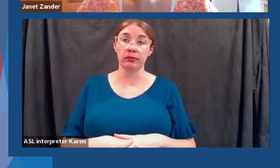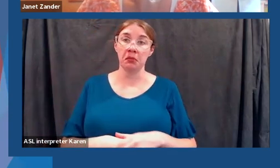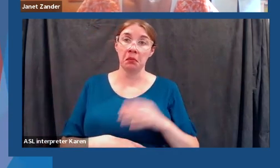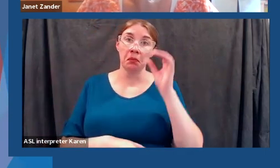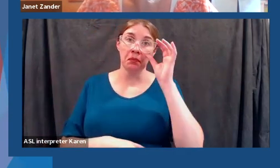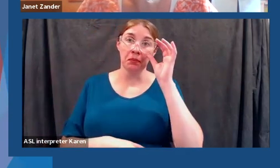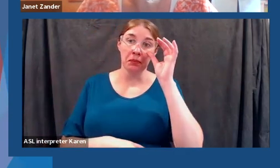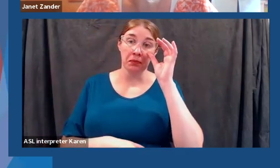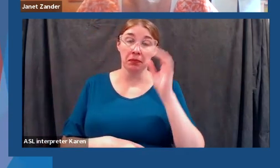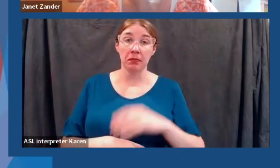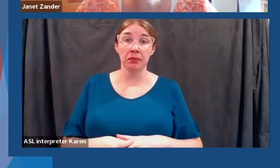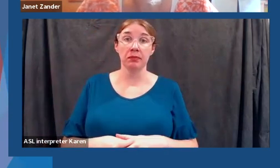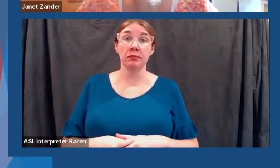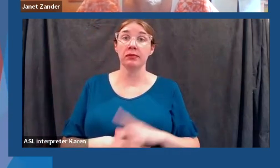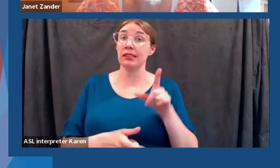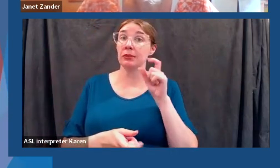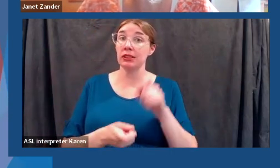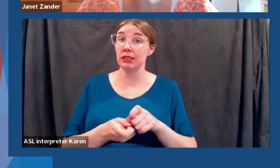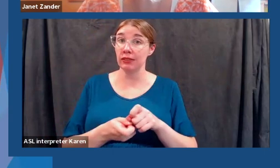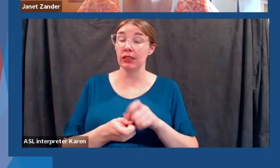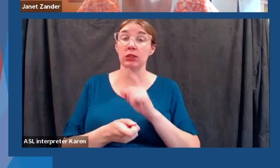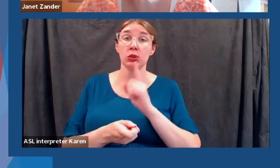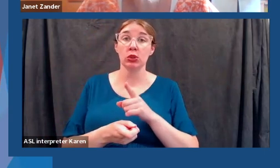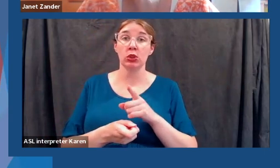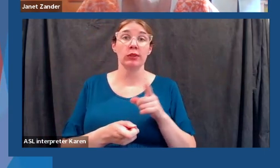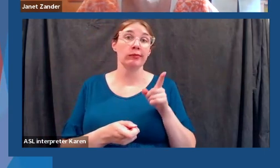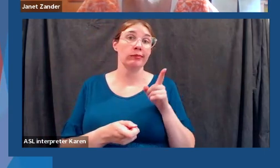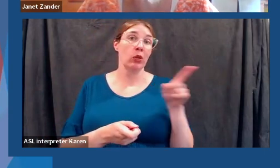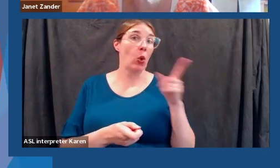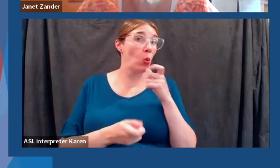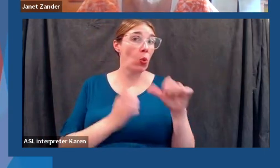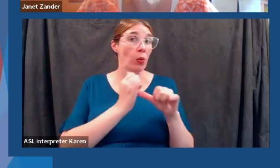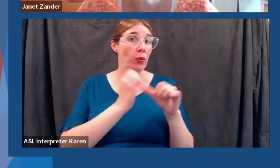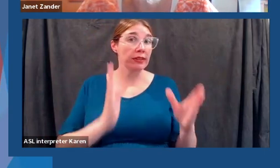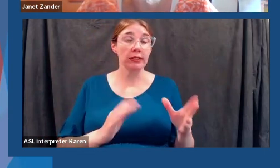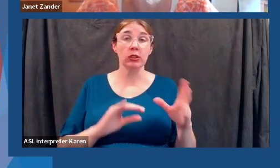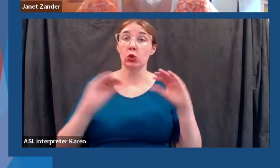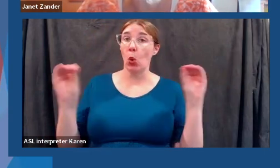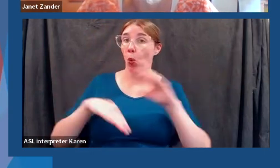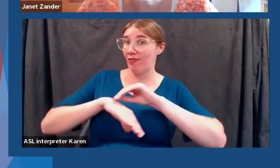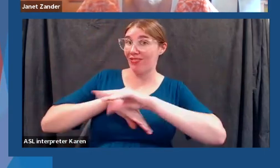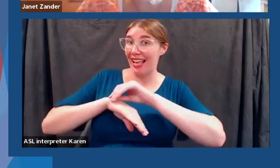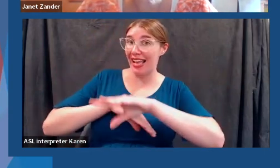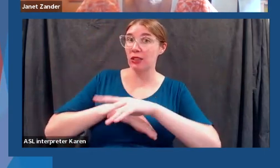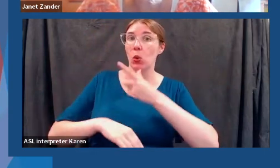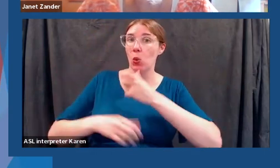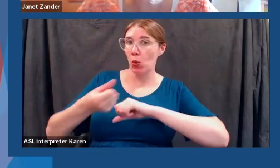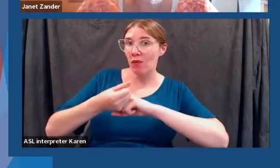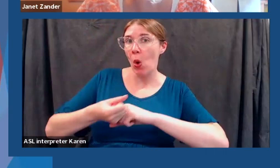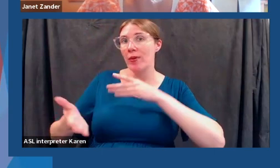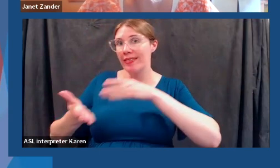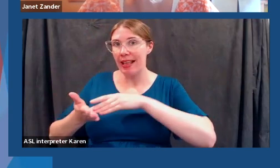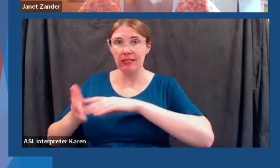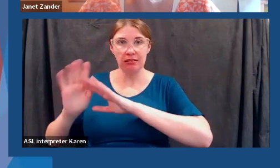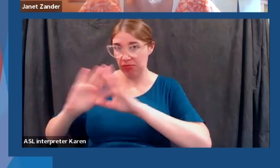Specifically, making sure that they're not a candidate for office, that they have not solicited or advised the voter to vote for or against any